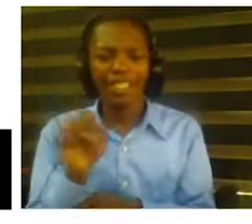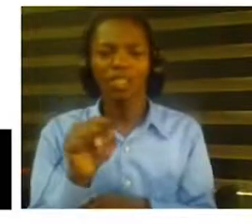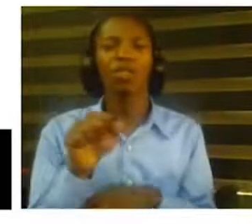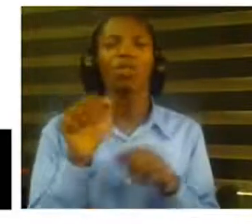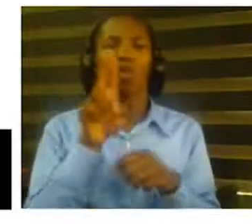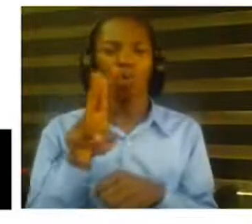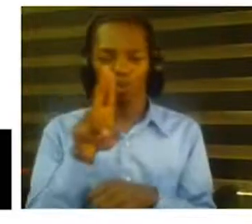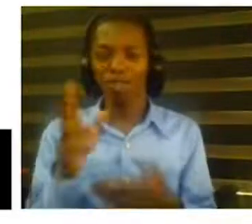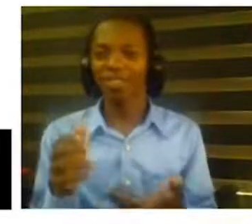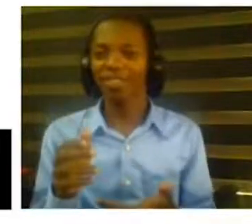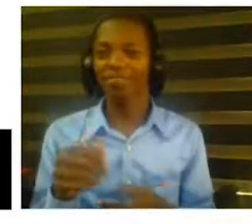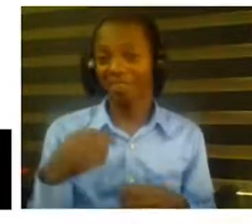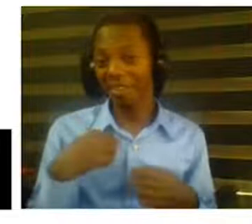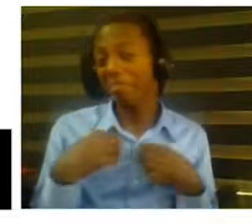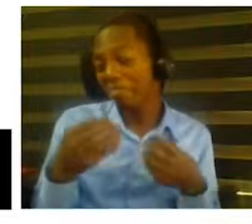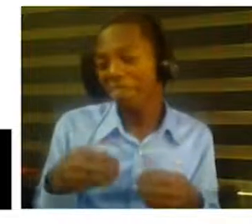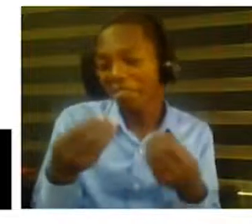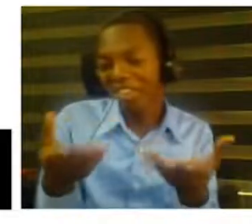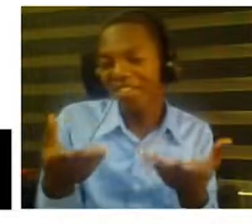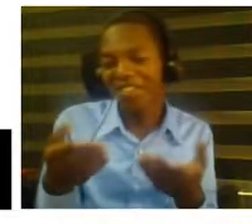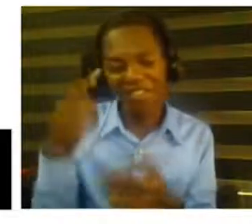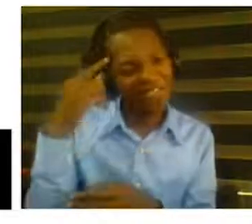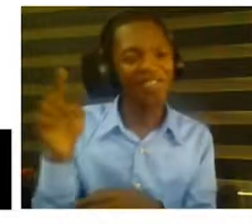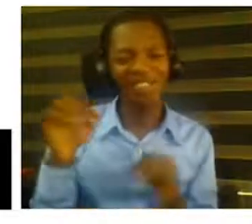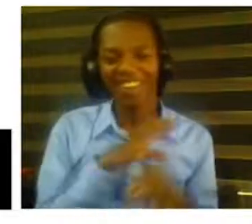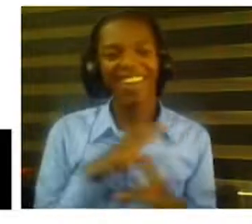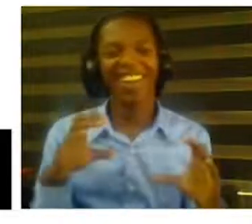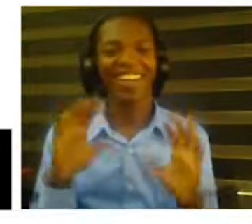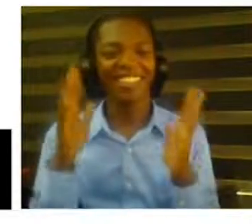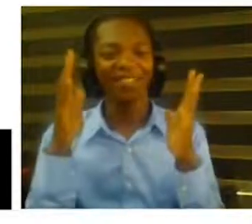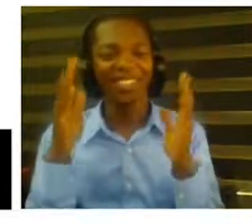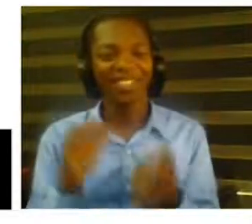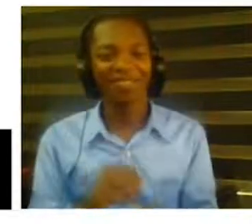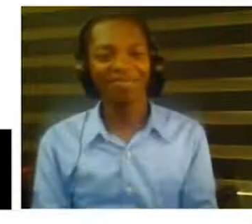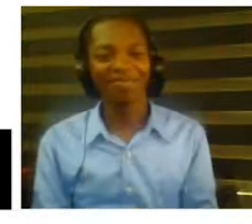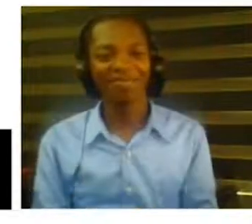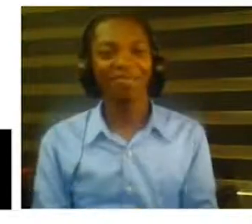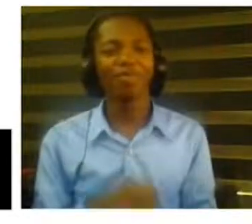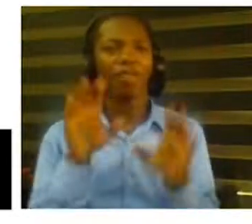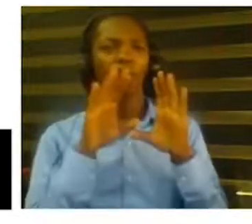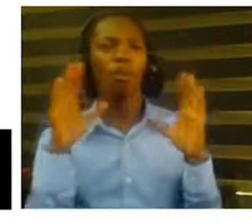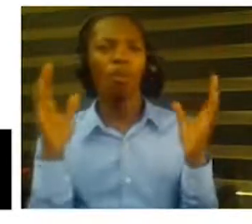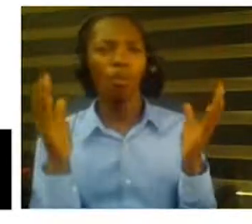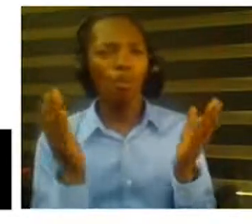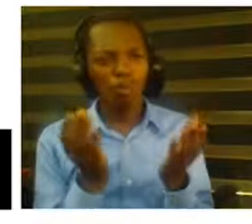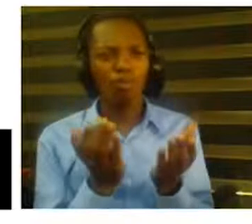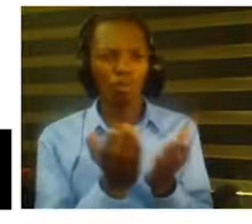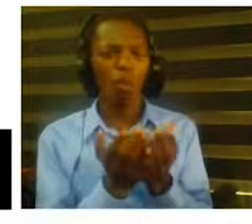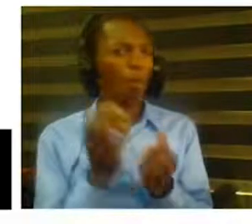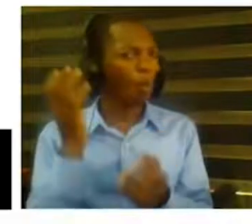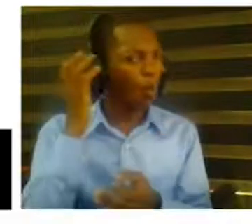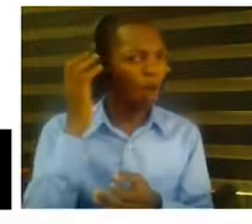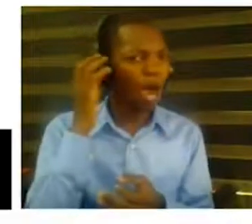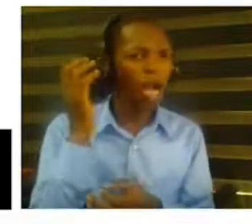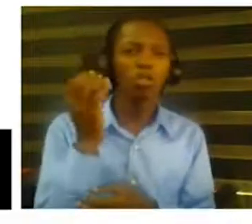give you anything for Christmas. At the Royal College of Art, our graduates have gone on to have global